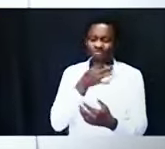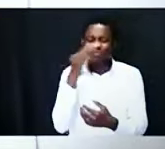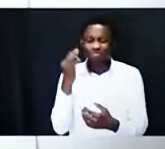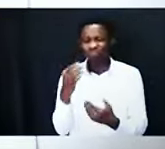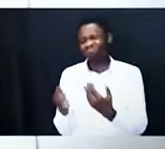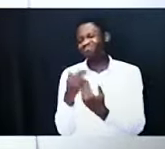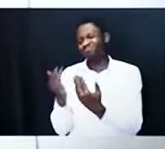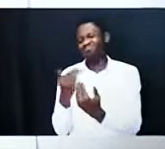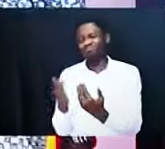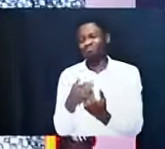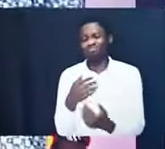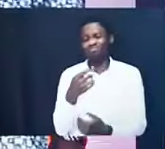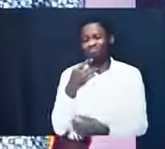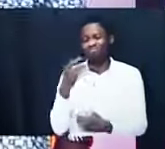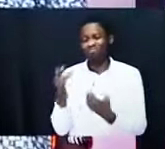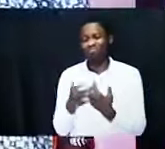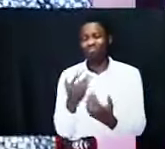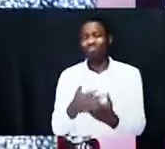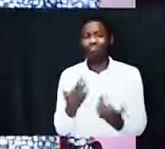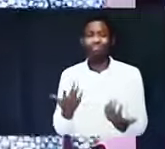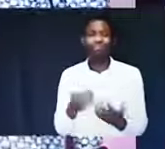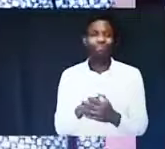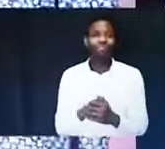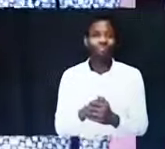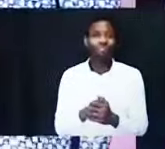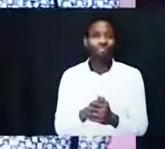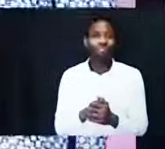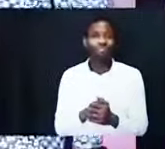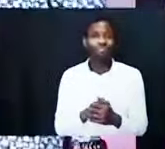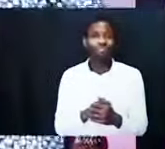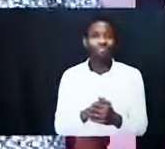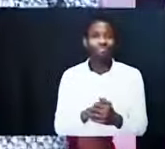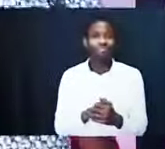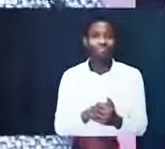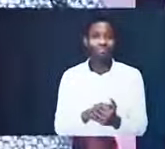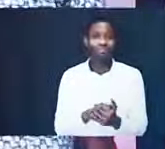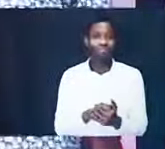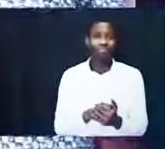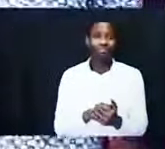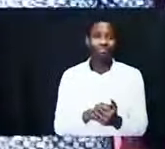2 weeks in there, not of Anokwa. Today when we say pastors fast, you say